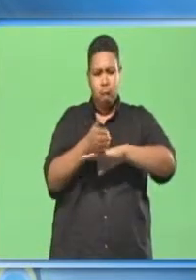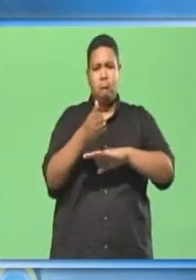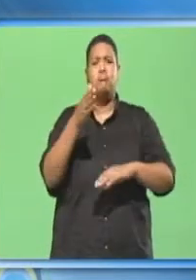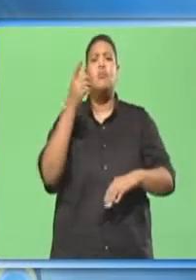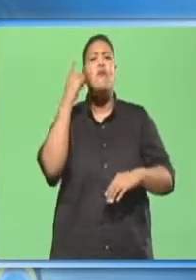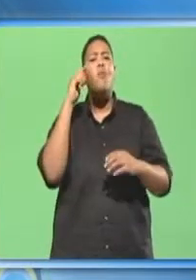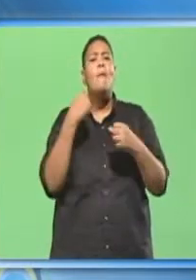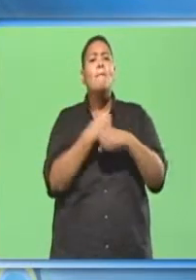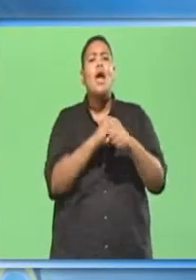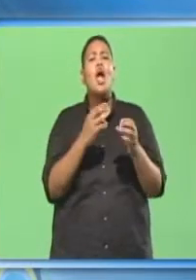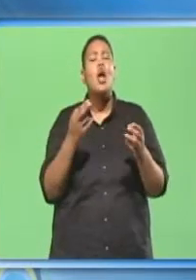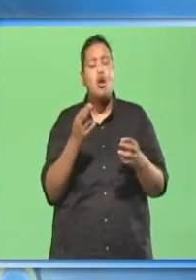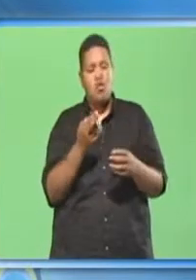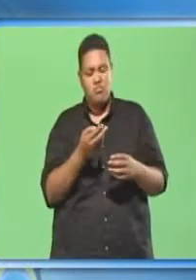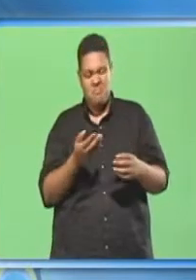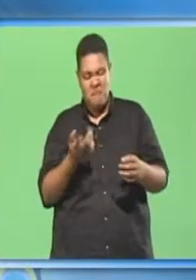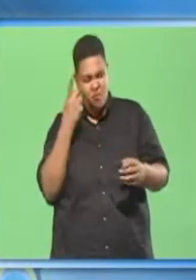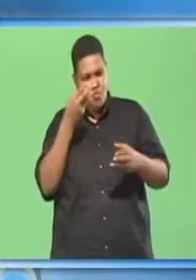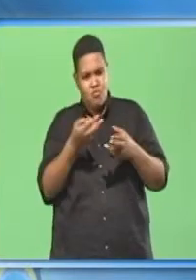for the plyboard bottom.